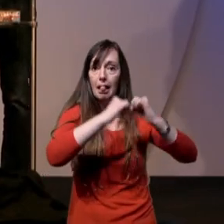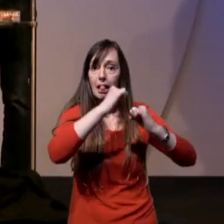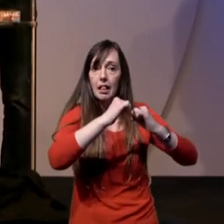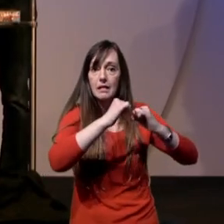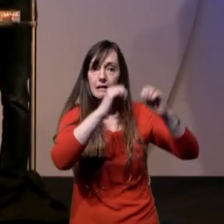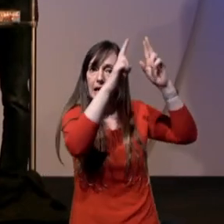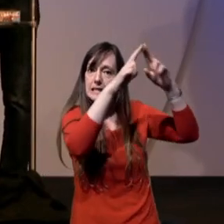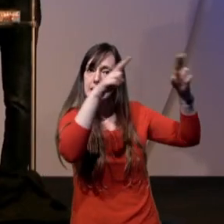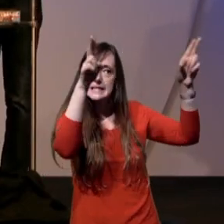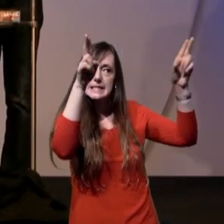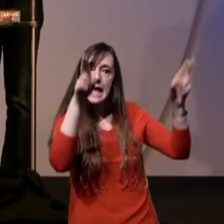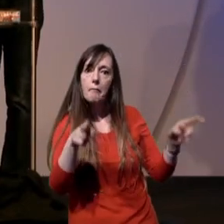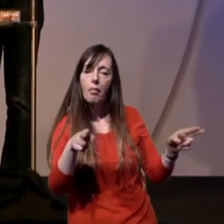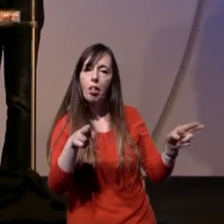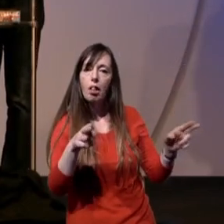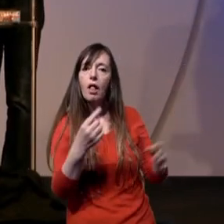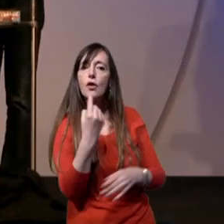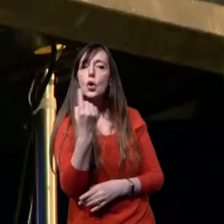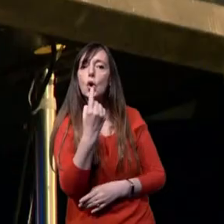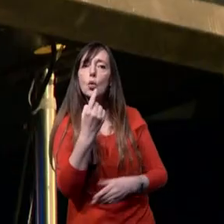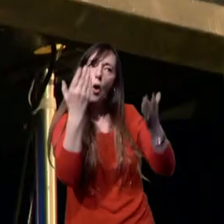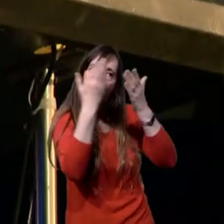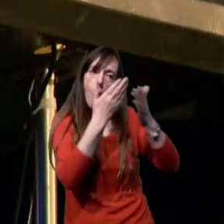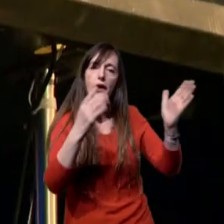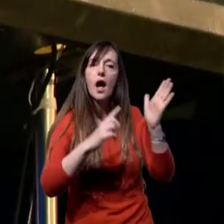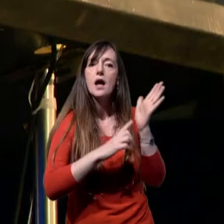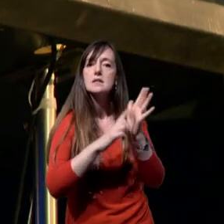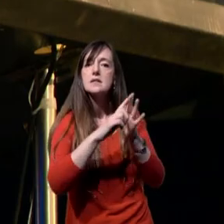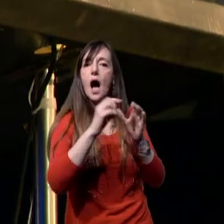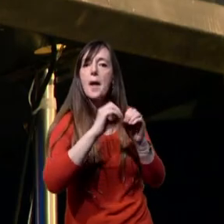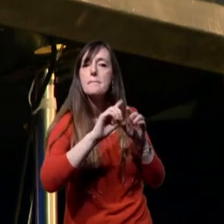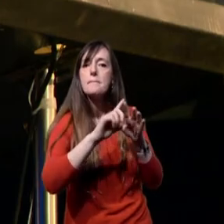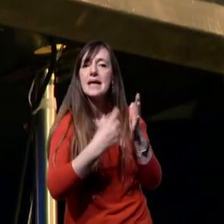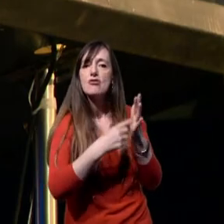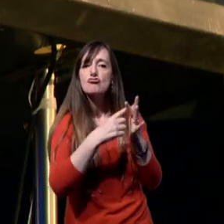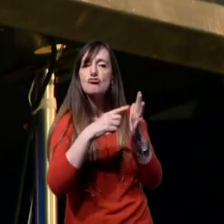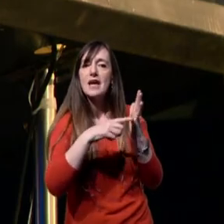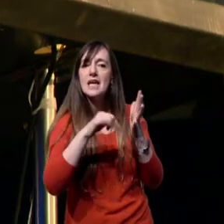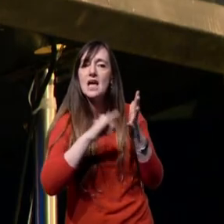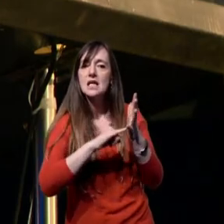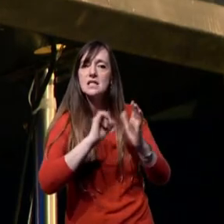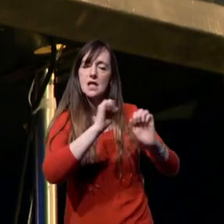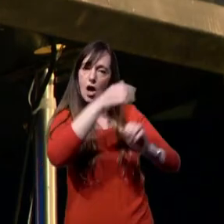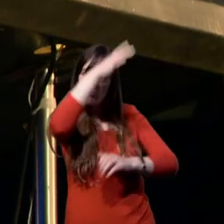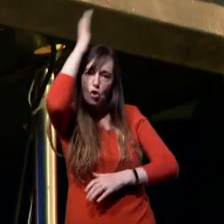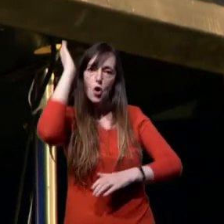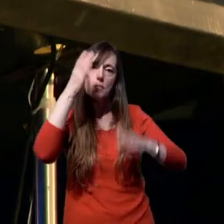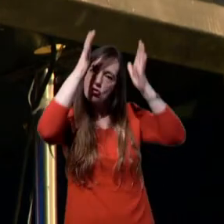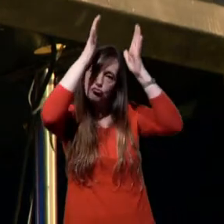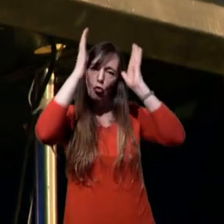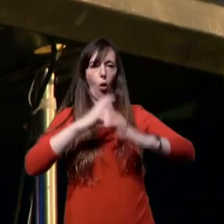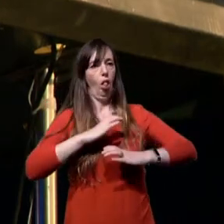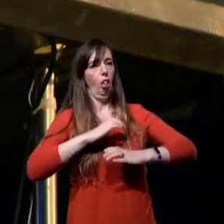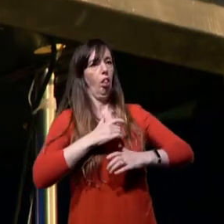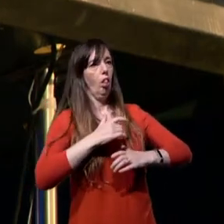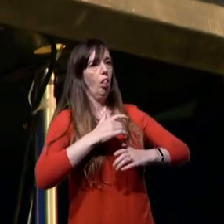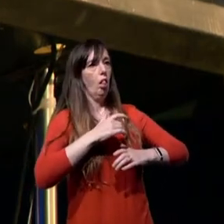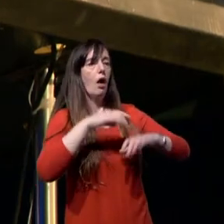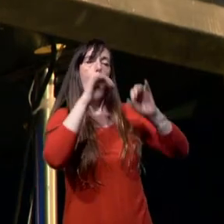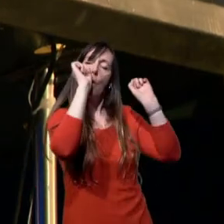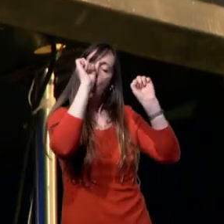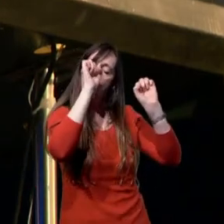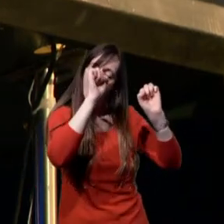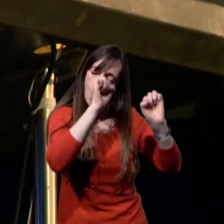to the emperor Tiberius. In other words, worship of Roman royalty was strong there.